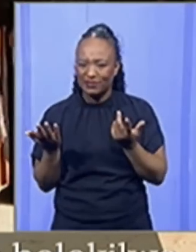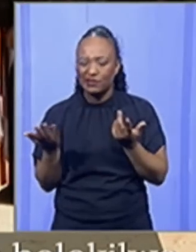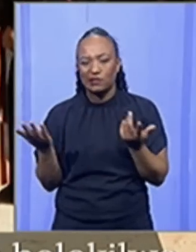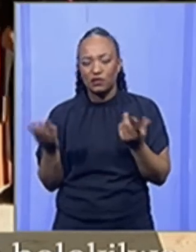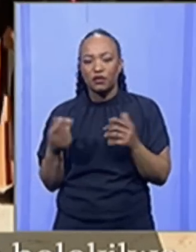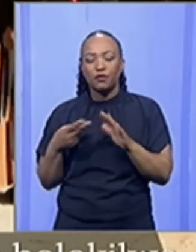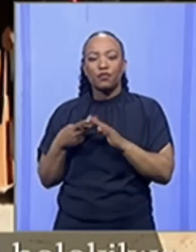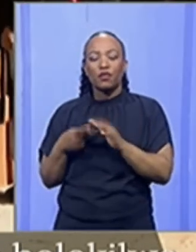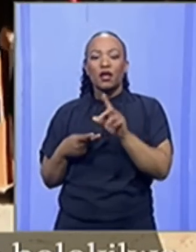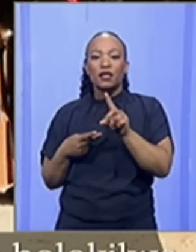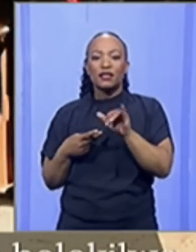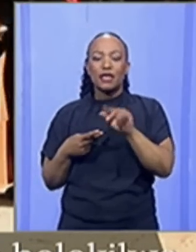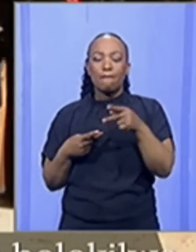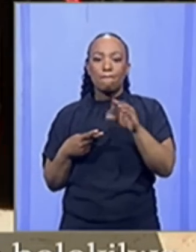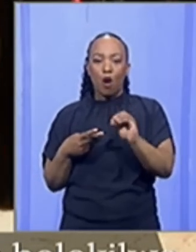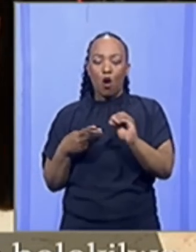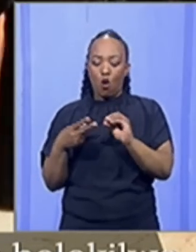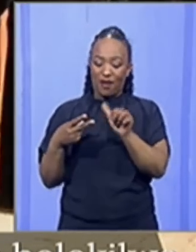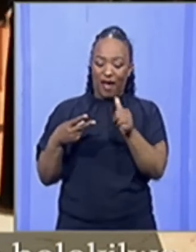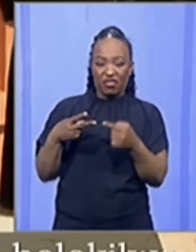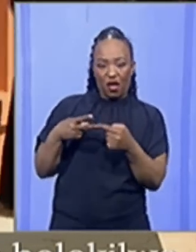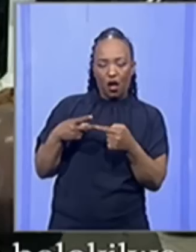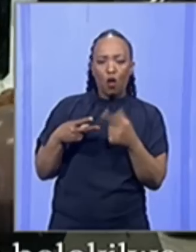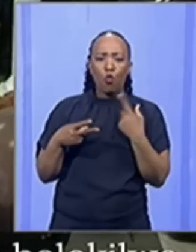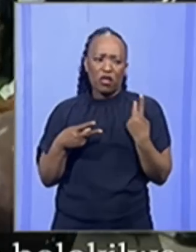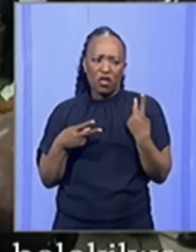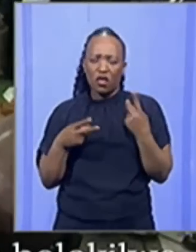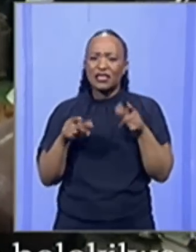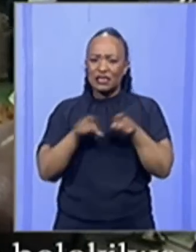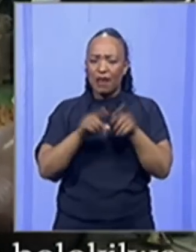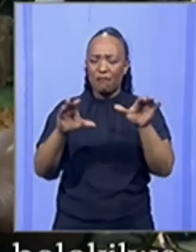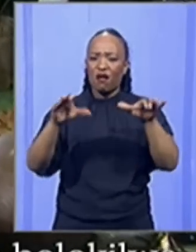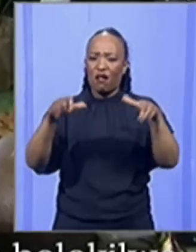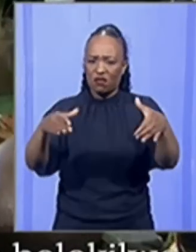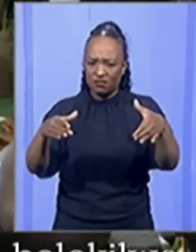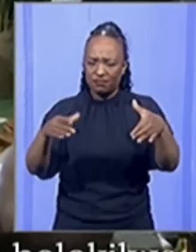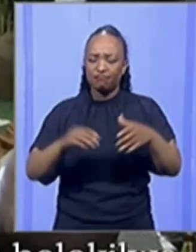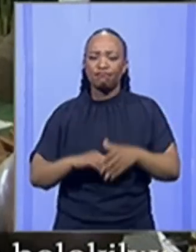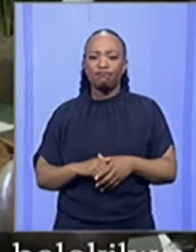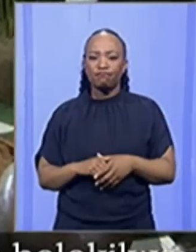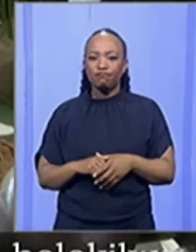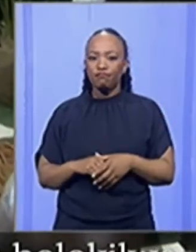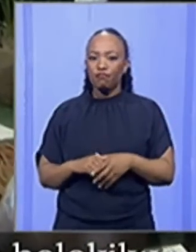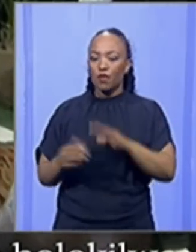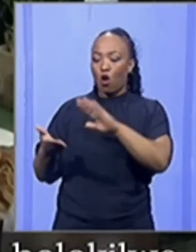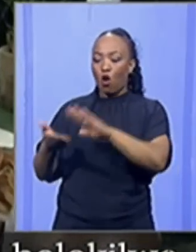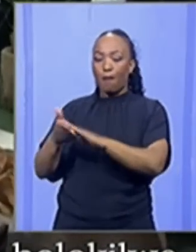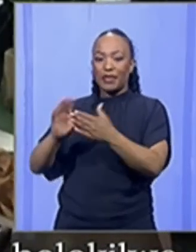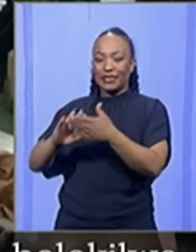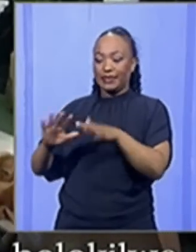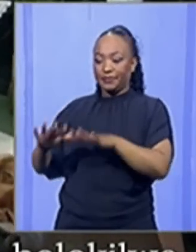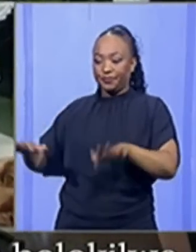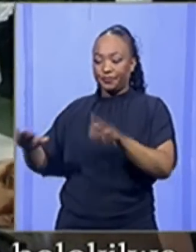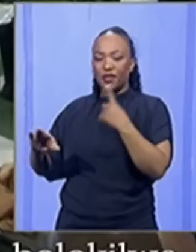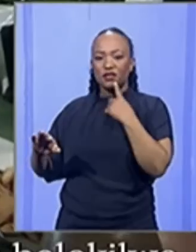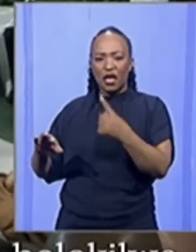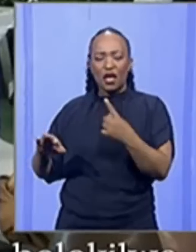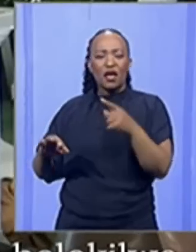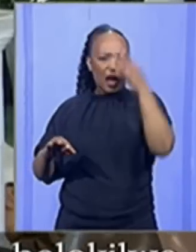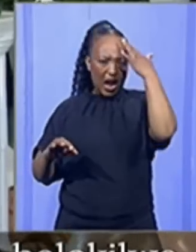and Ntlentle were our classmates and we were very close. Baagi ba re puso e tlhoka go dira ka natla go sireletsa matshelo a